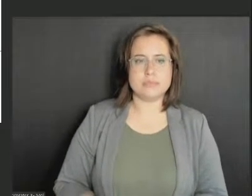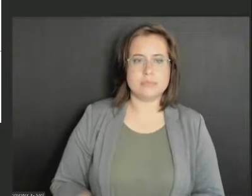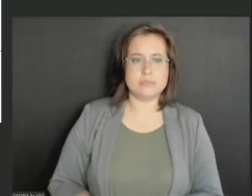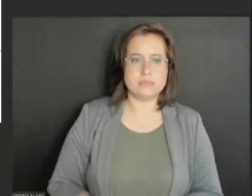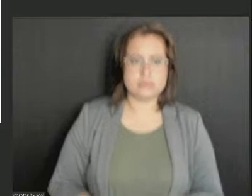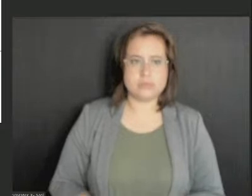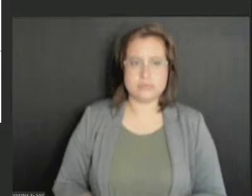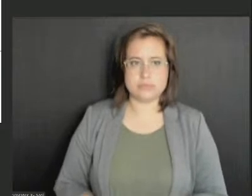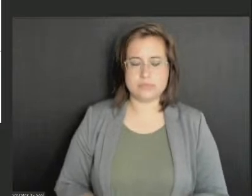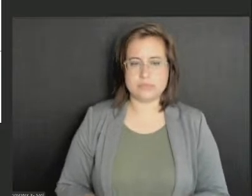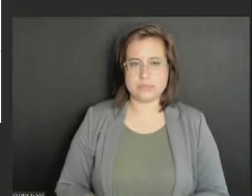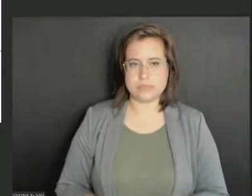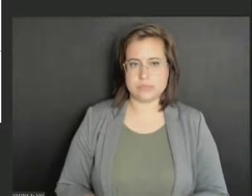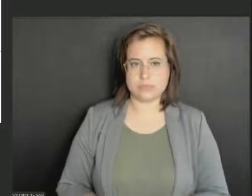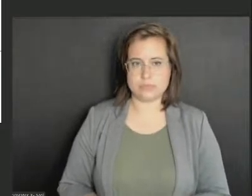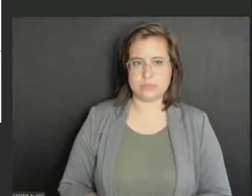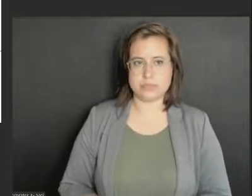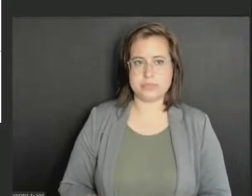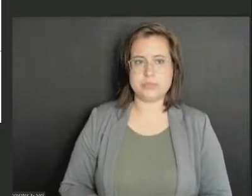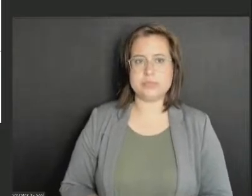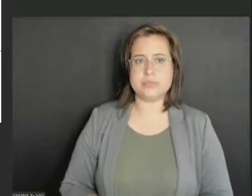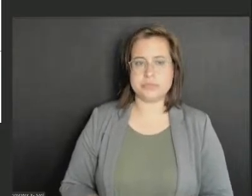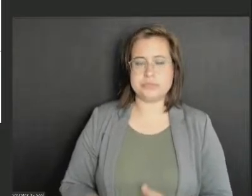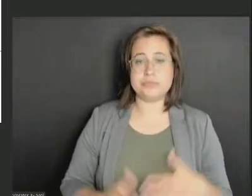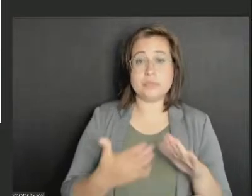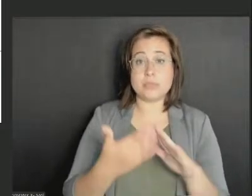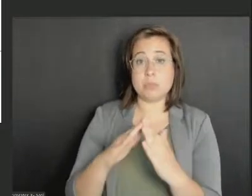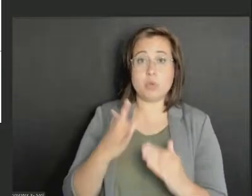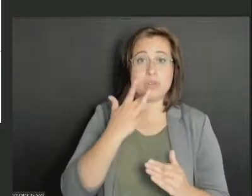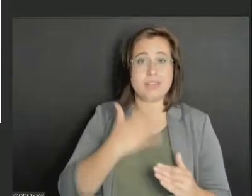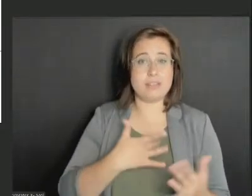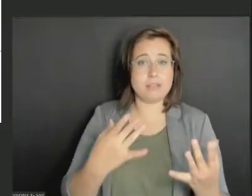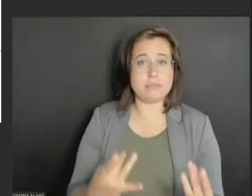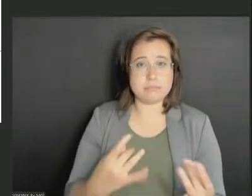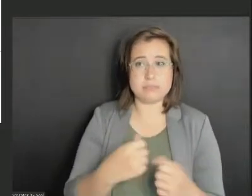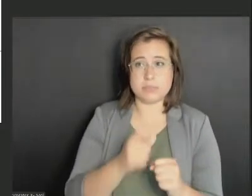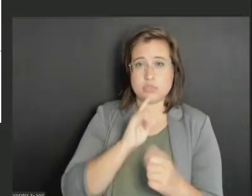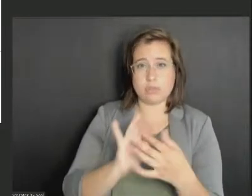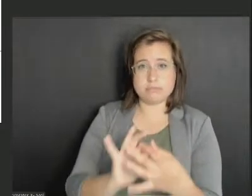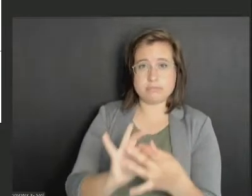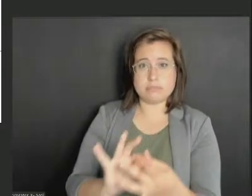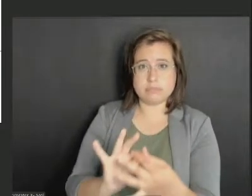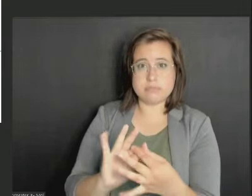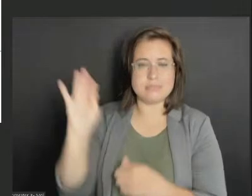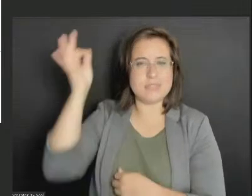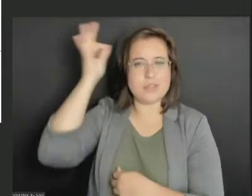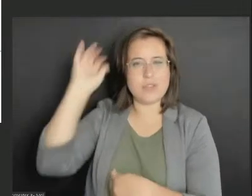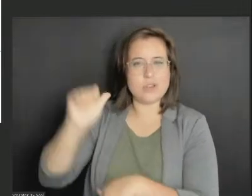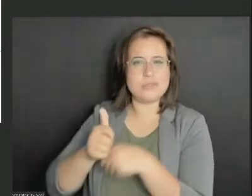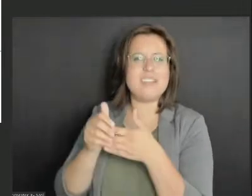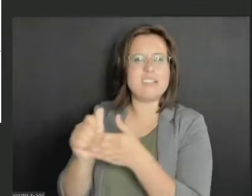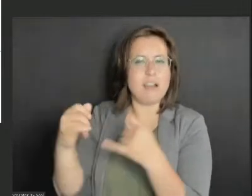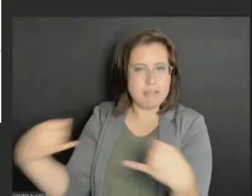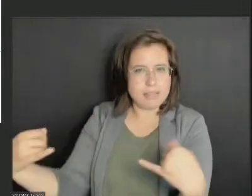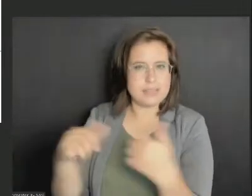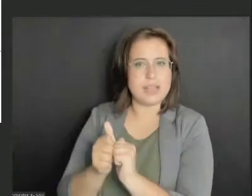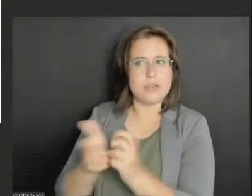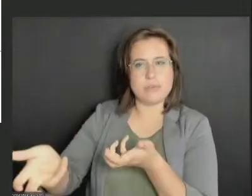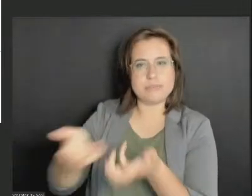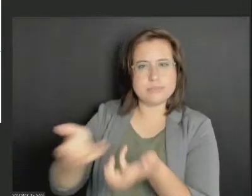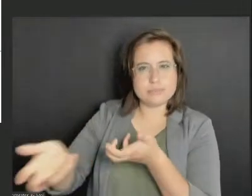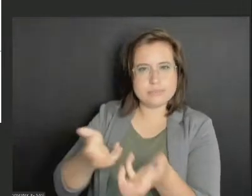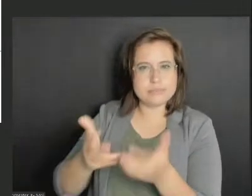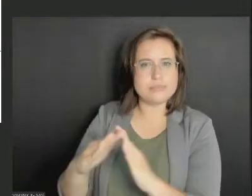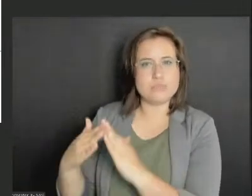In continuing to emphasize community expertise, we recommend the federal government develop guidelines for engaging communities in research.